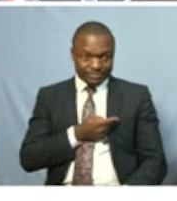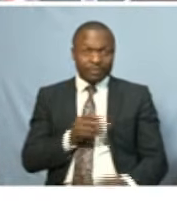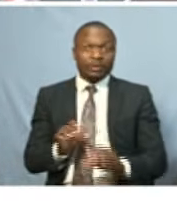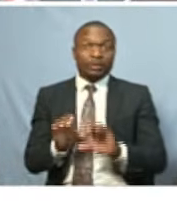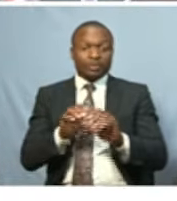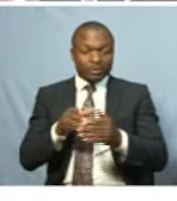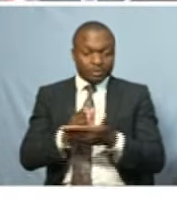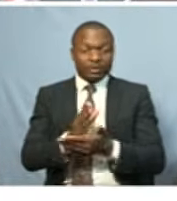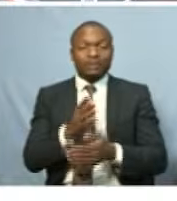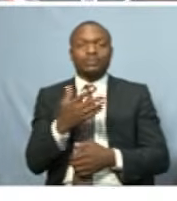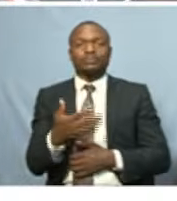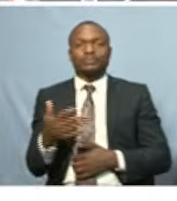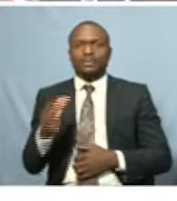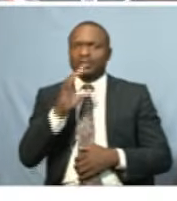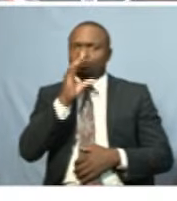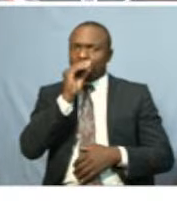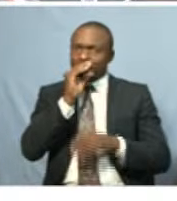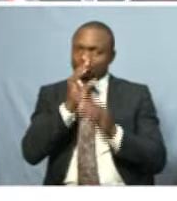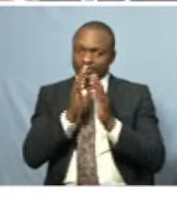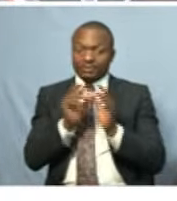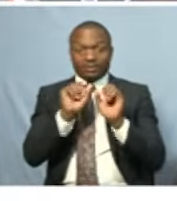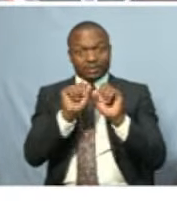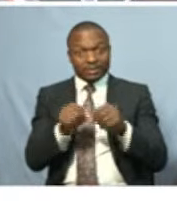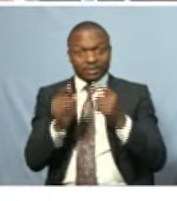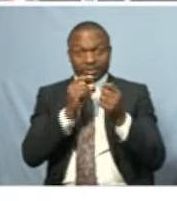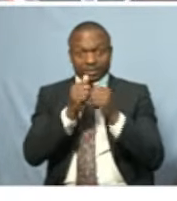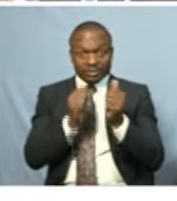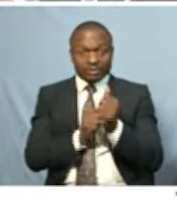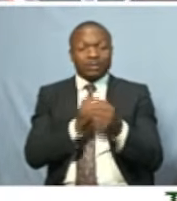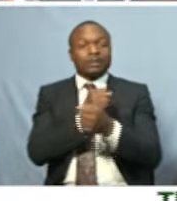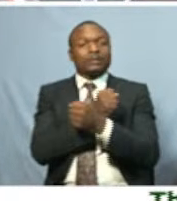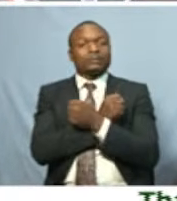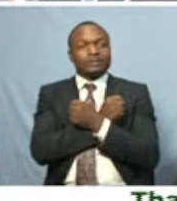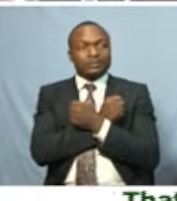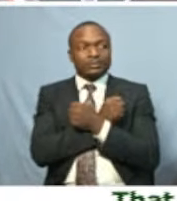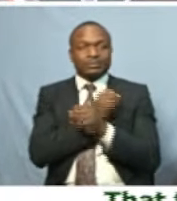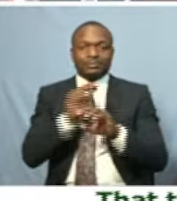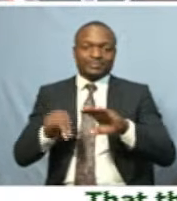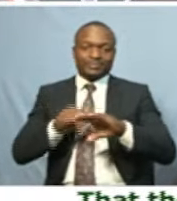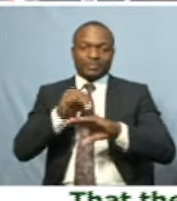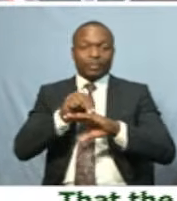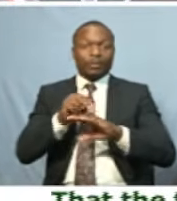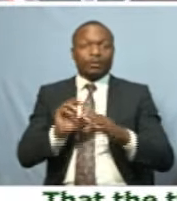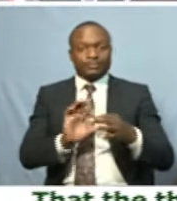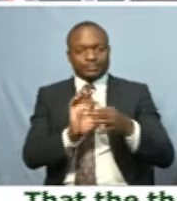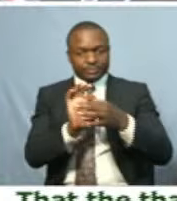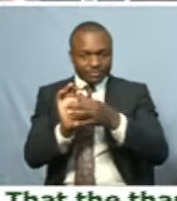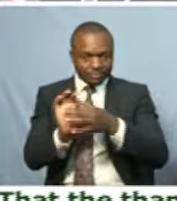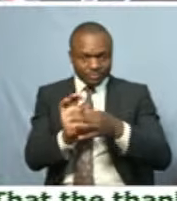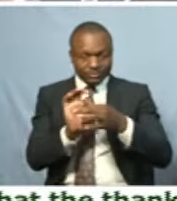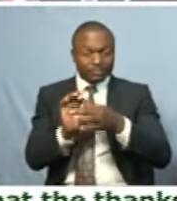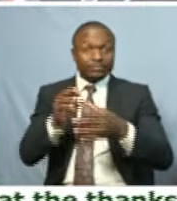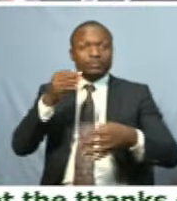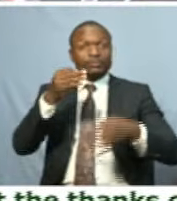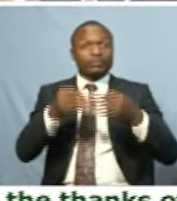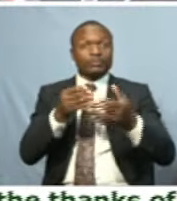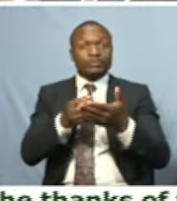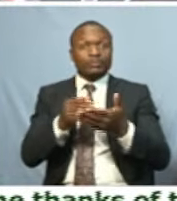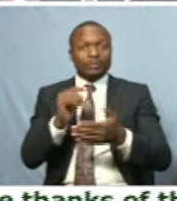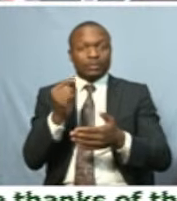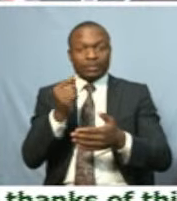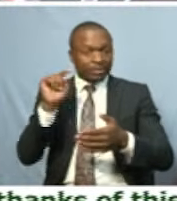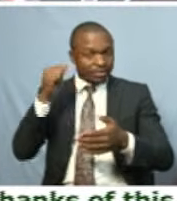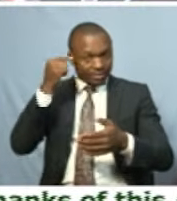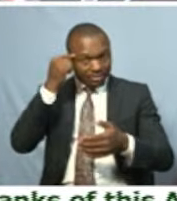the right thing. Madam Speaker, let me also talk about patriotism and national unity. This is the only government that we